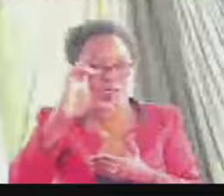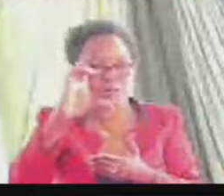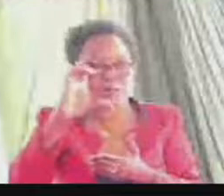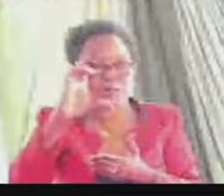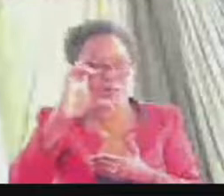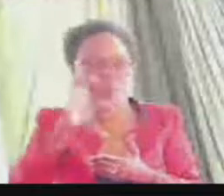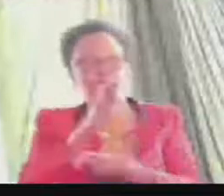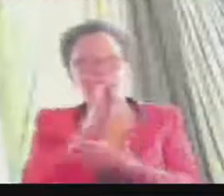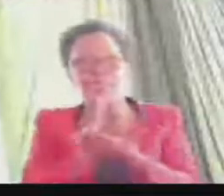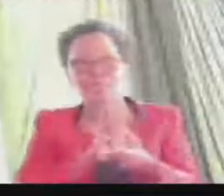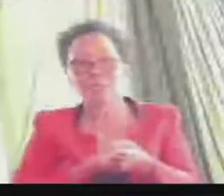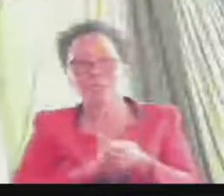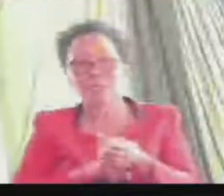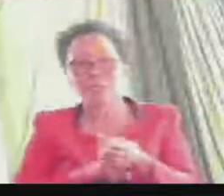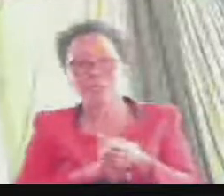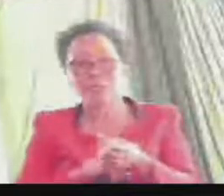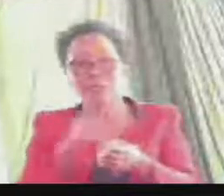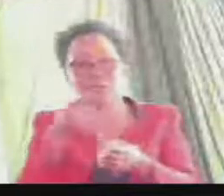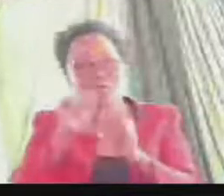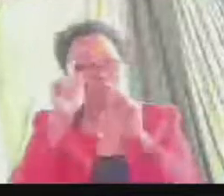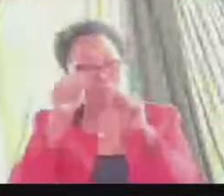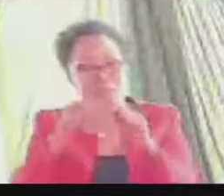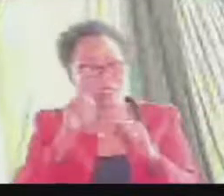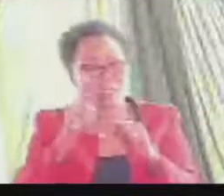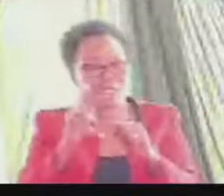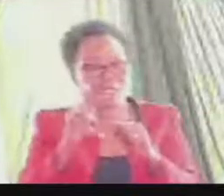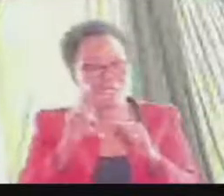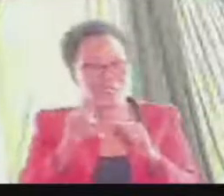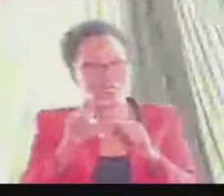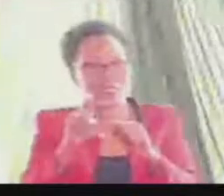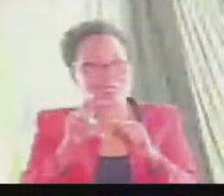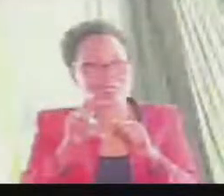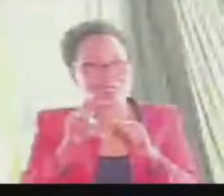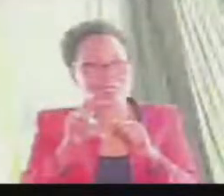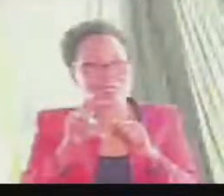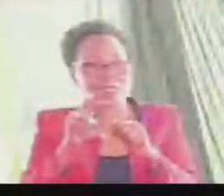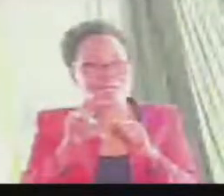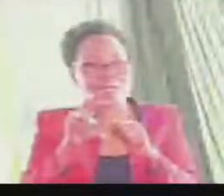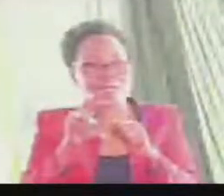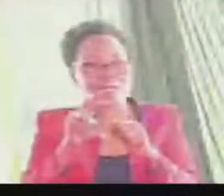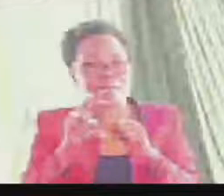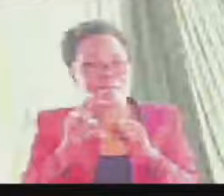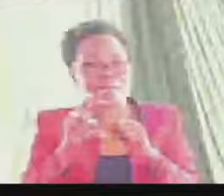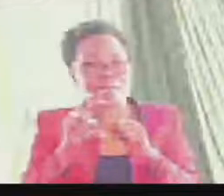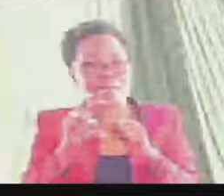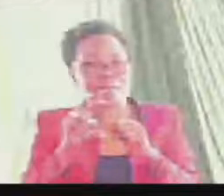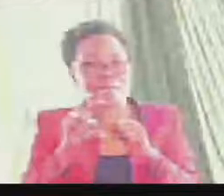Sometimes you can see prevalence of an aspect of